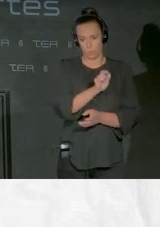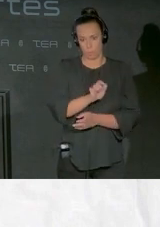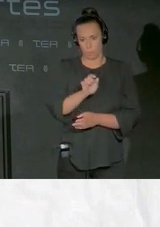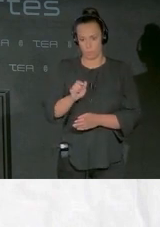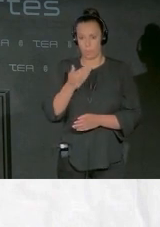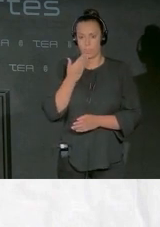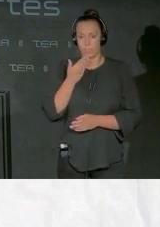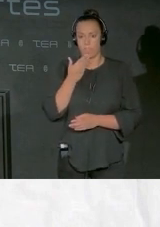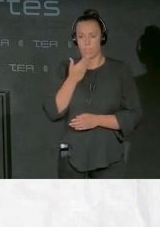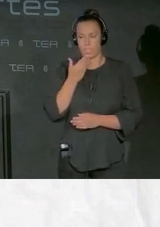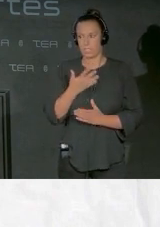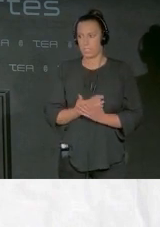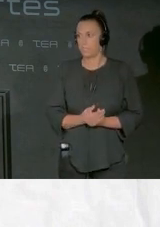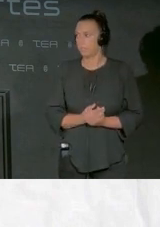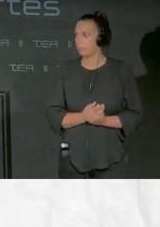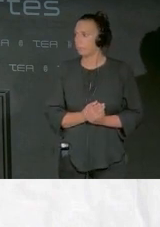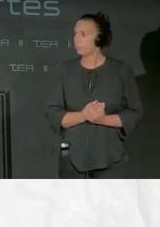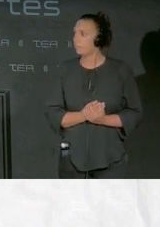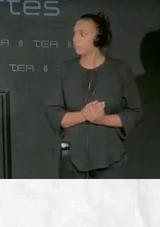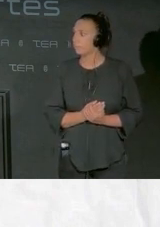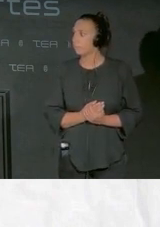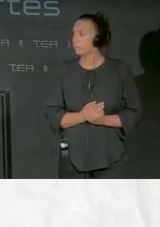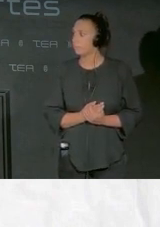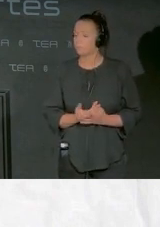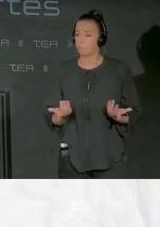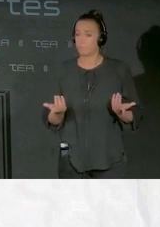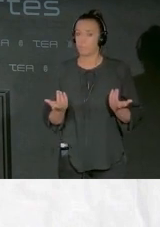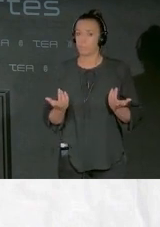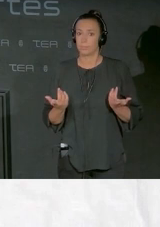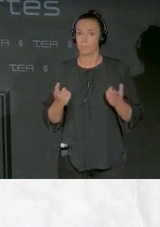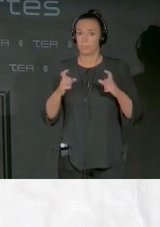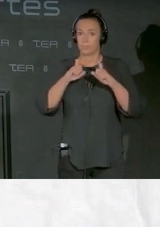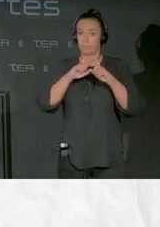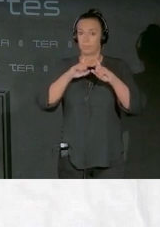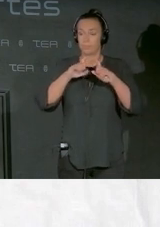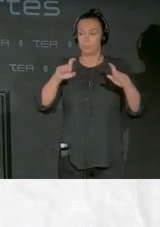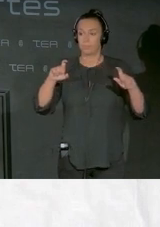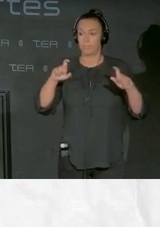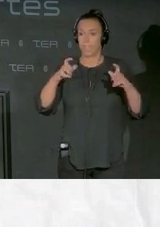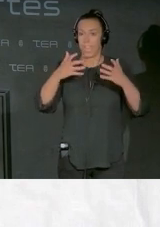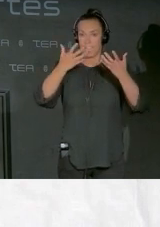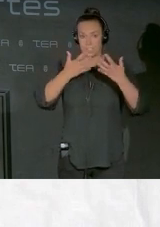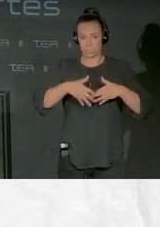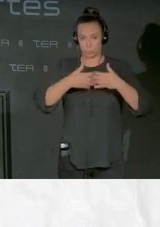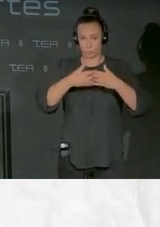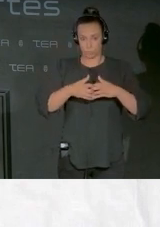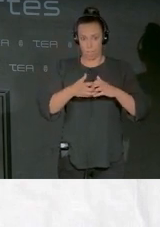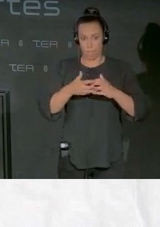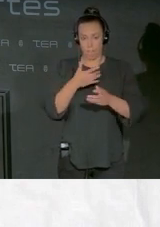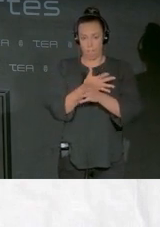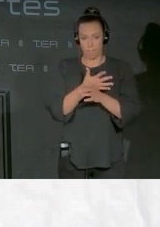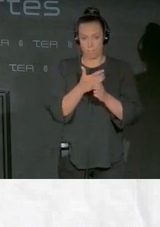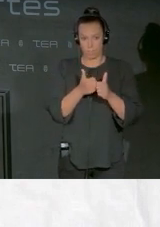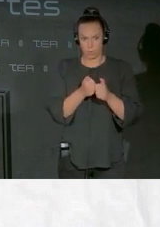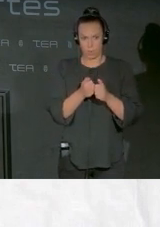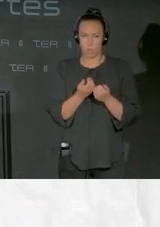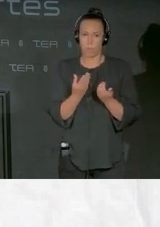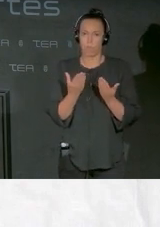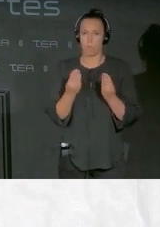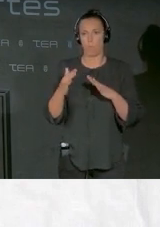And the video games industry is a very dynamic industry, again, as the speakers before me pointed out, quite restless.